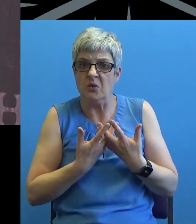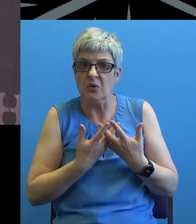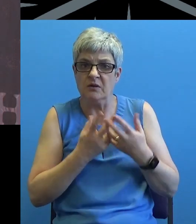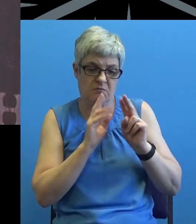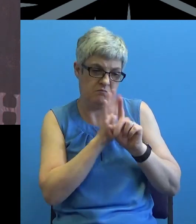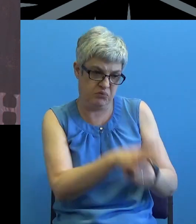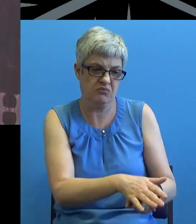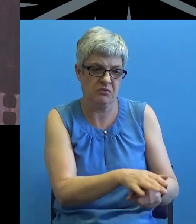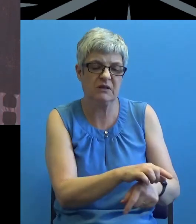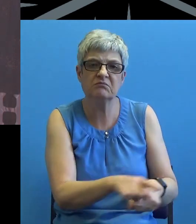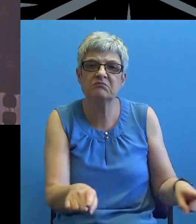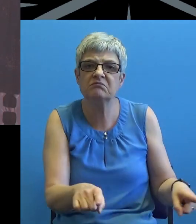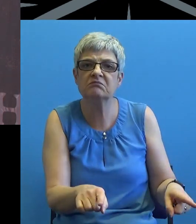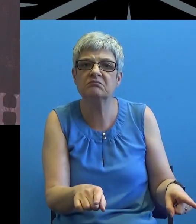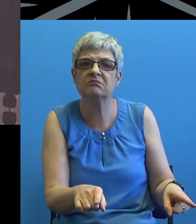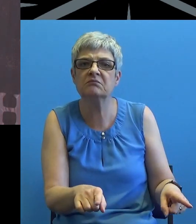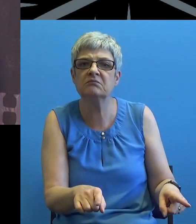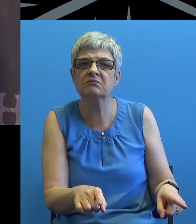feel worse.